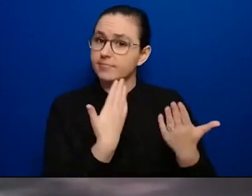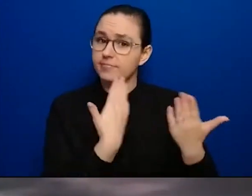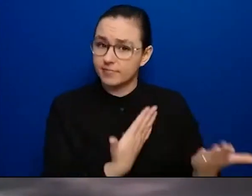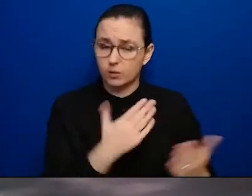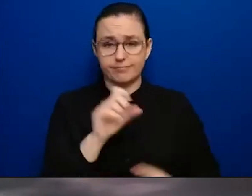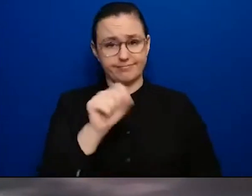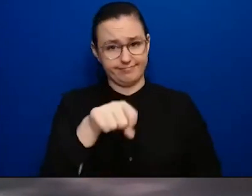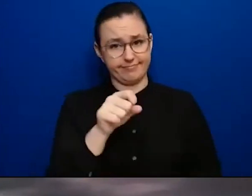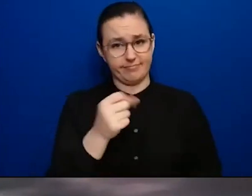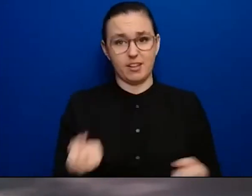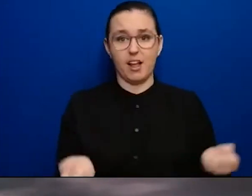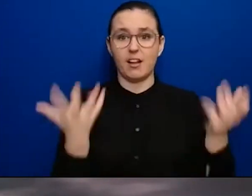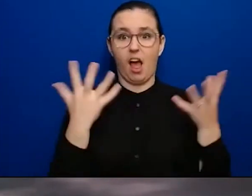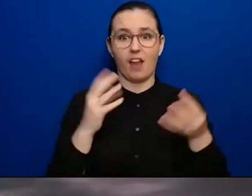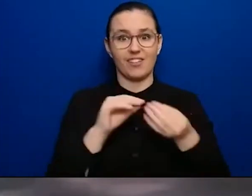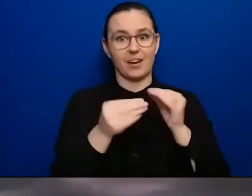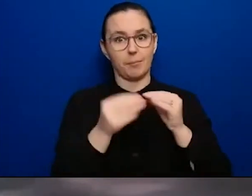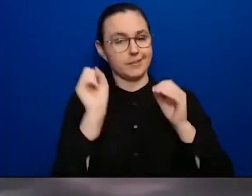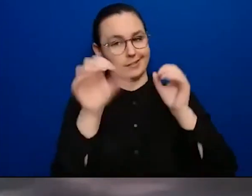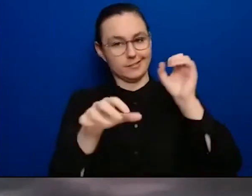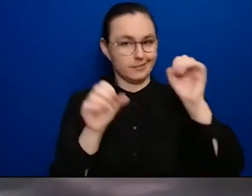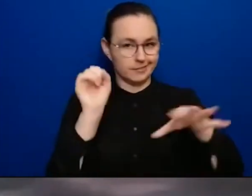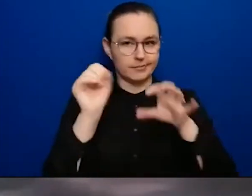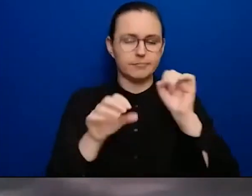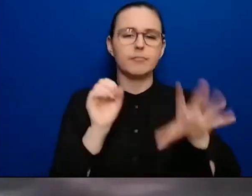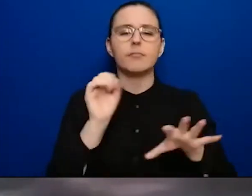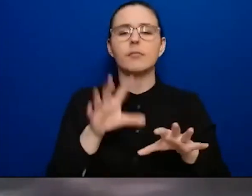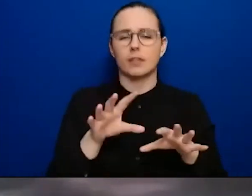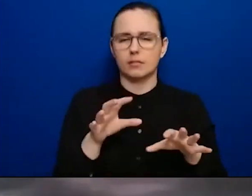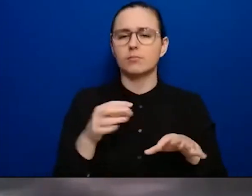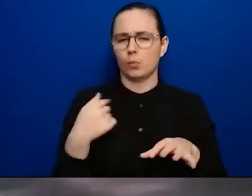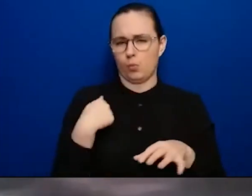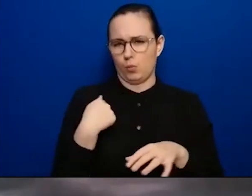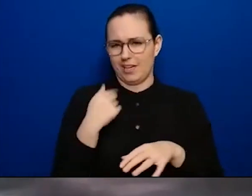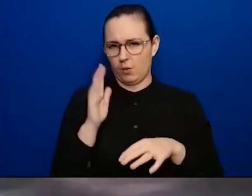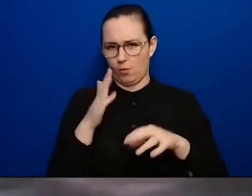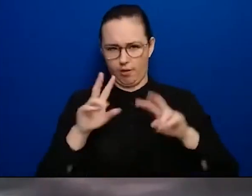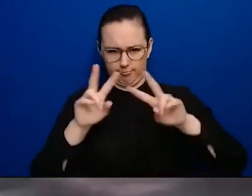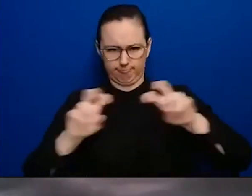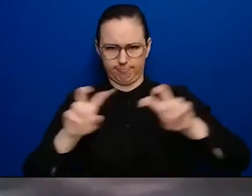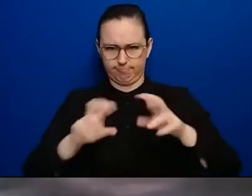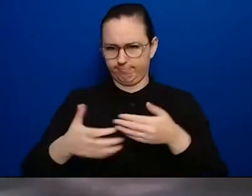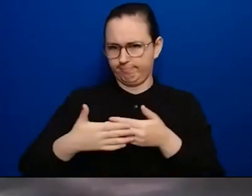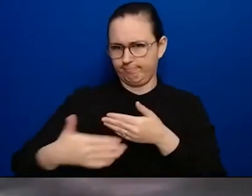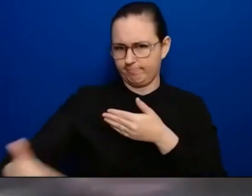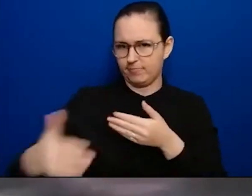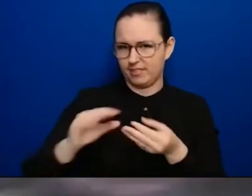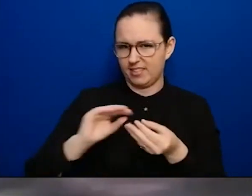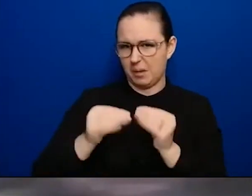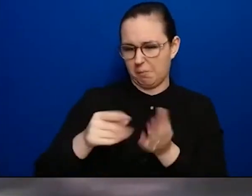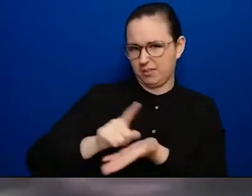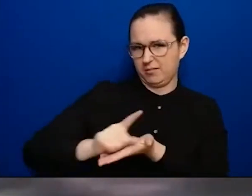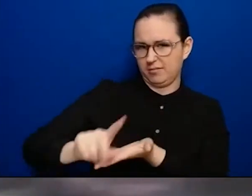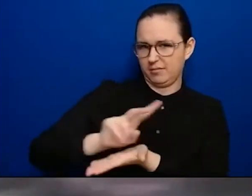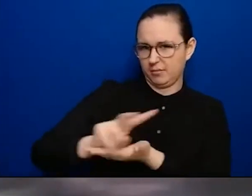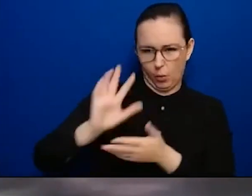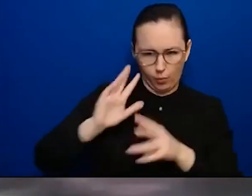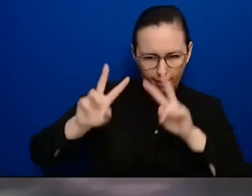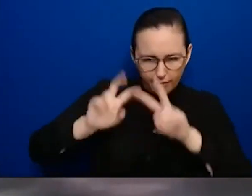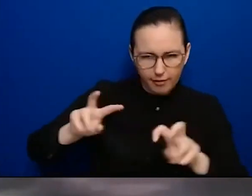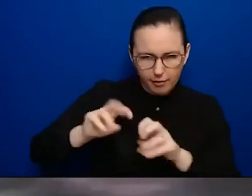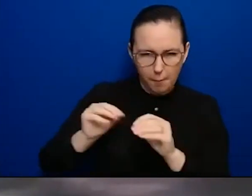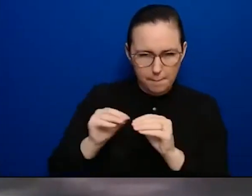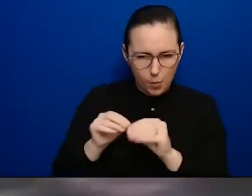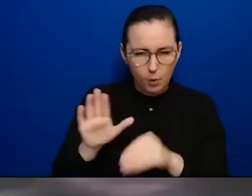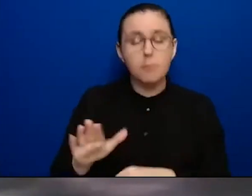going to be crunching them for weeks and months to come. But certainly at this point, we can say a few things. One, that the